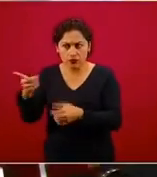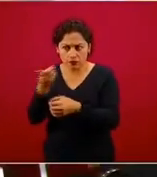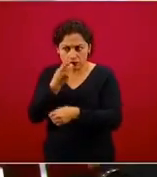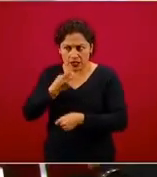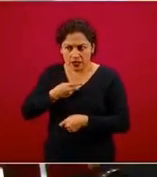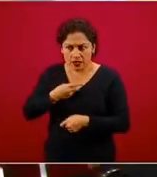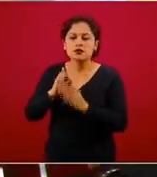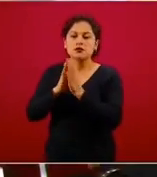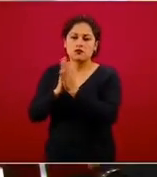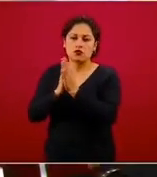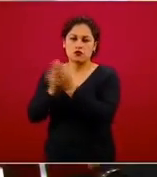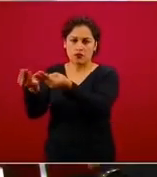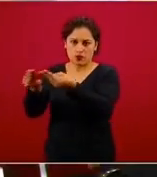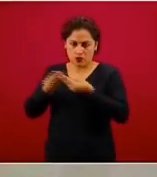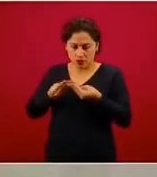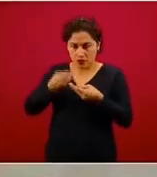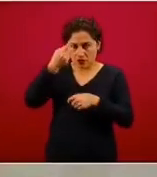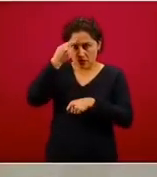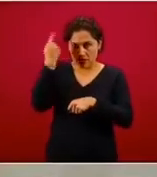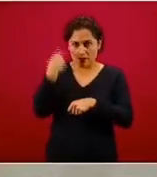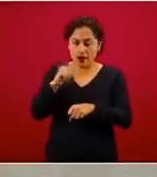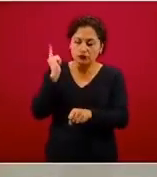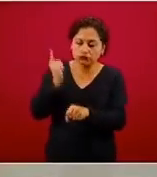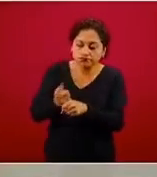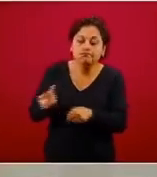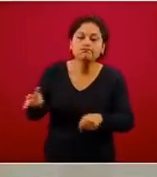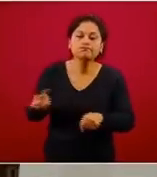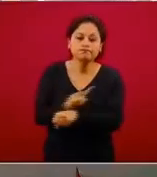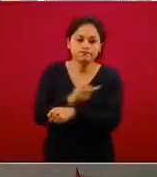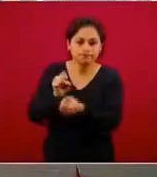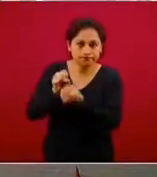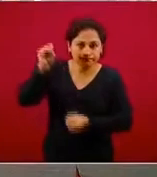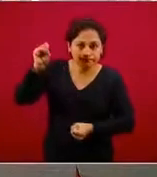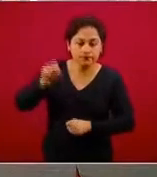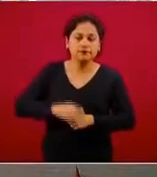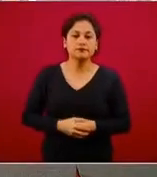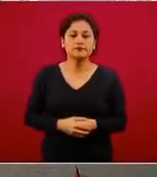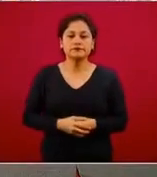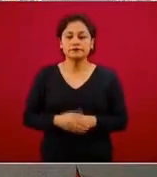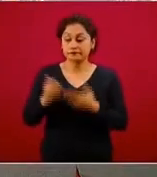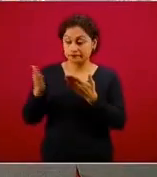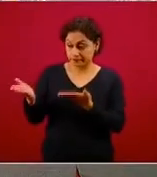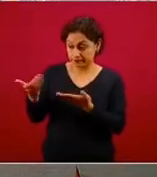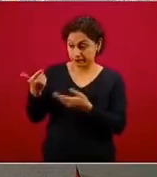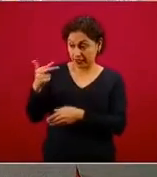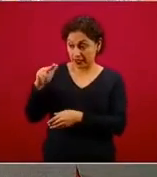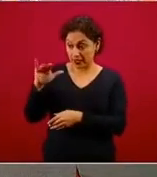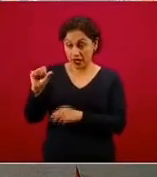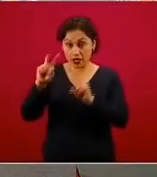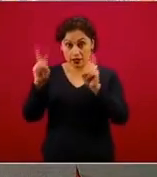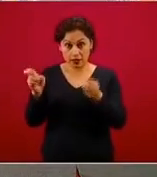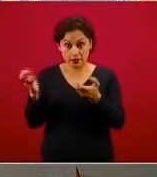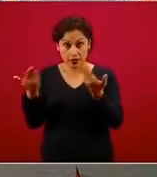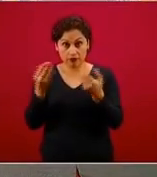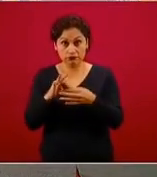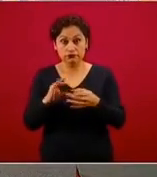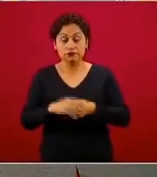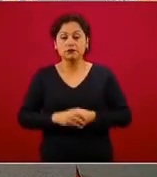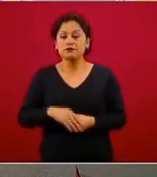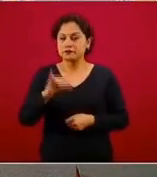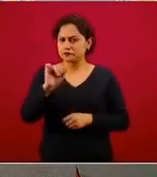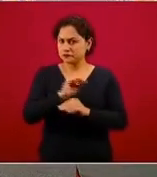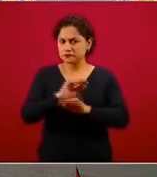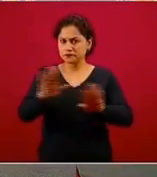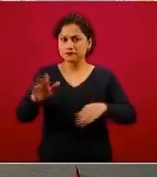that's really going to help us now. And we're going to get more information on that. Could you comment